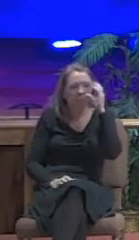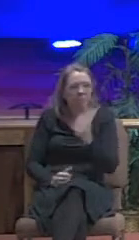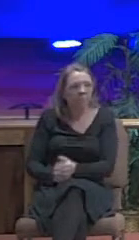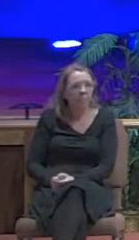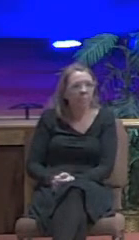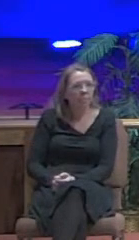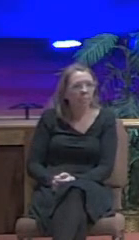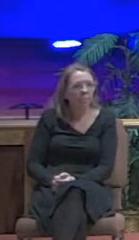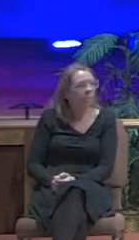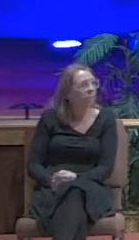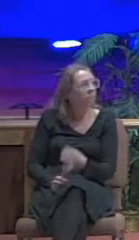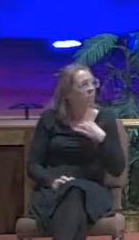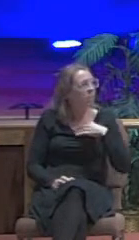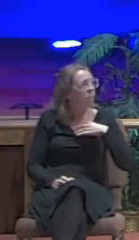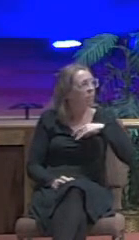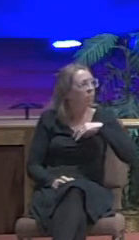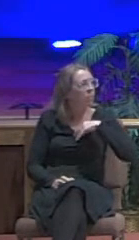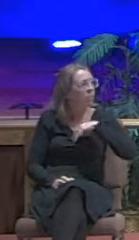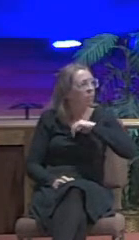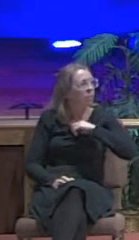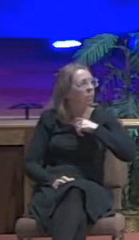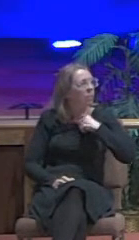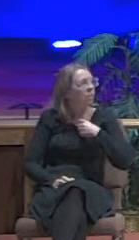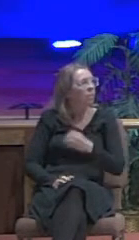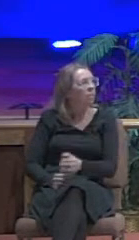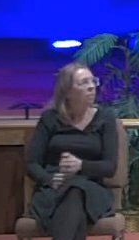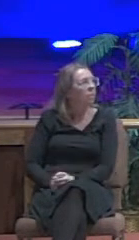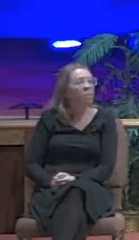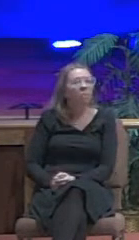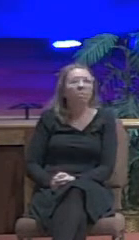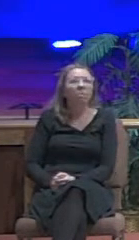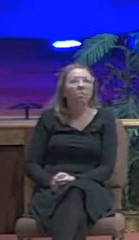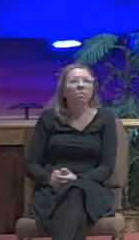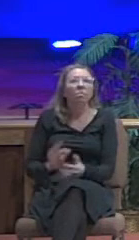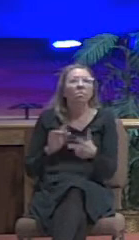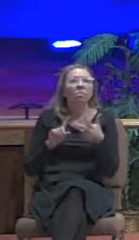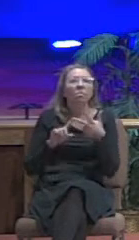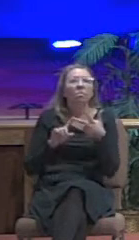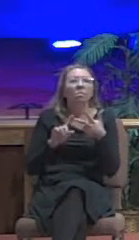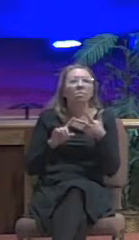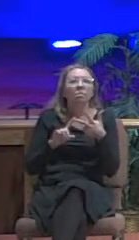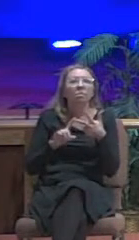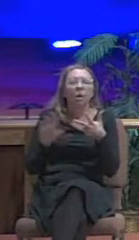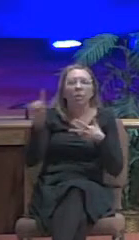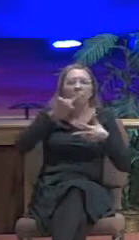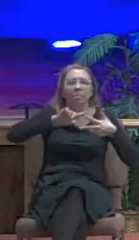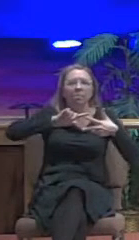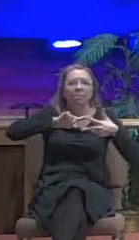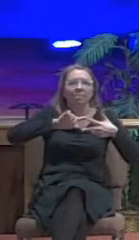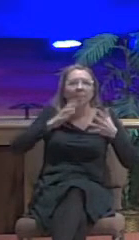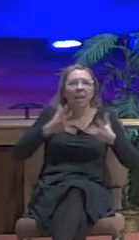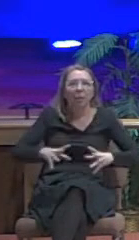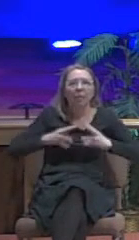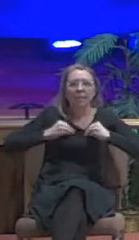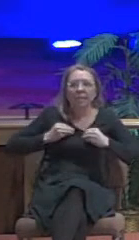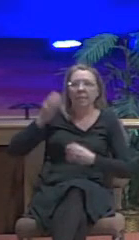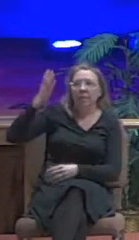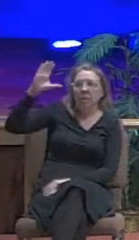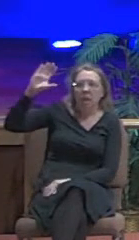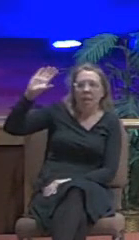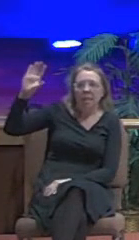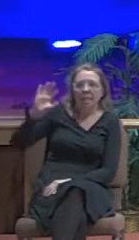Moving on. I do that point. So I receive God's favor when I tend to the needs of